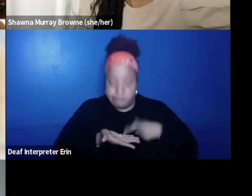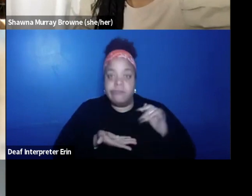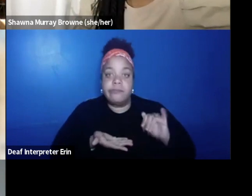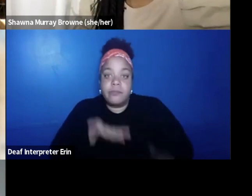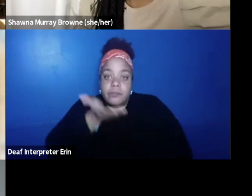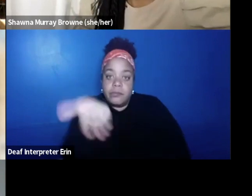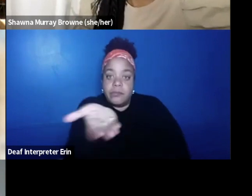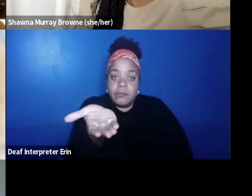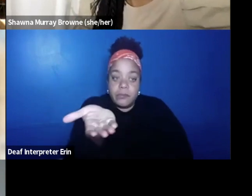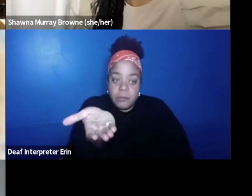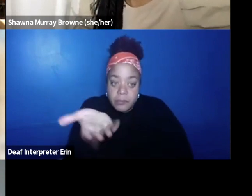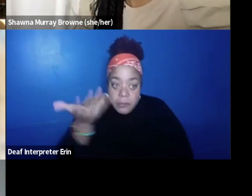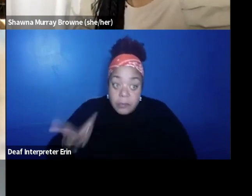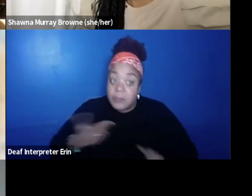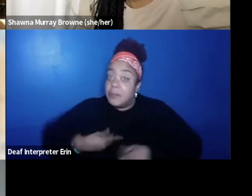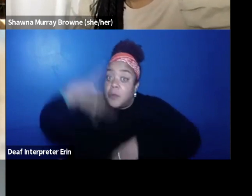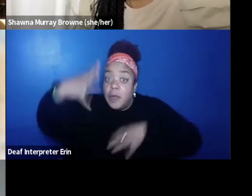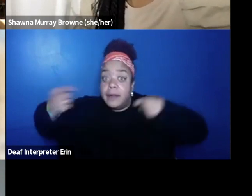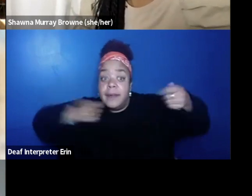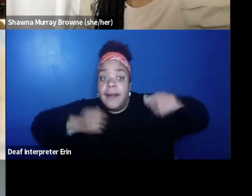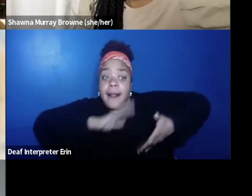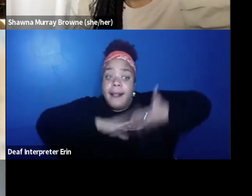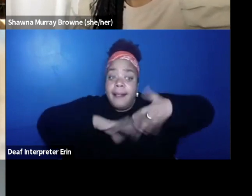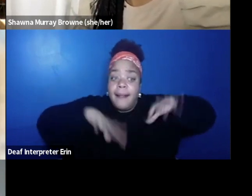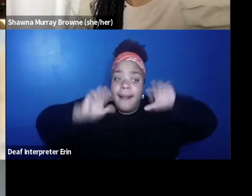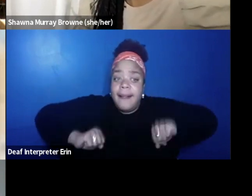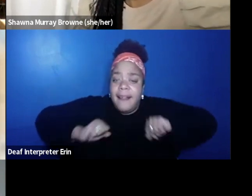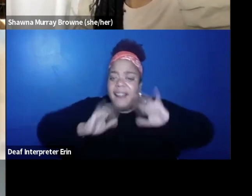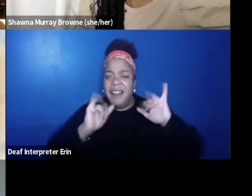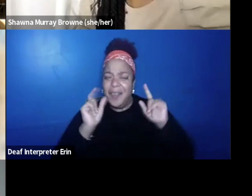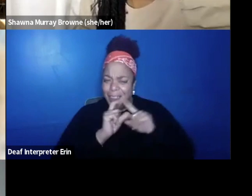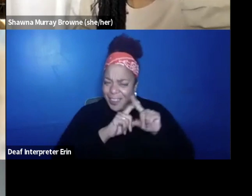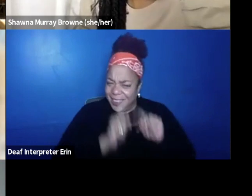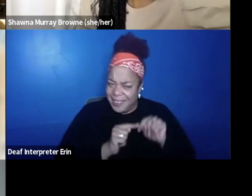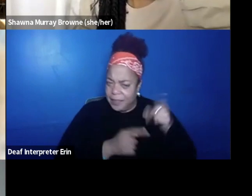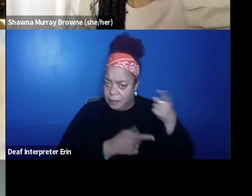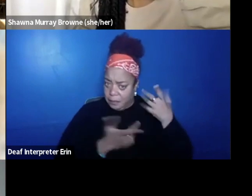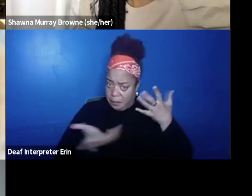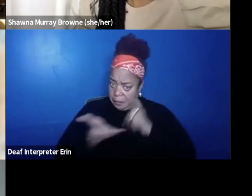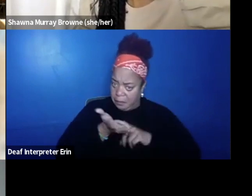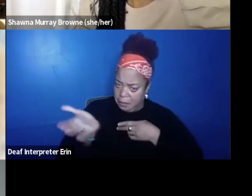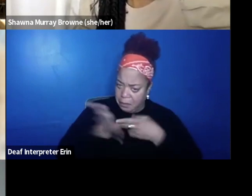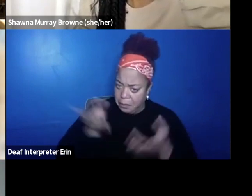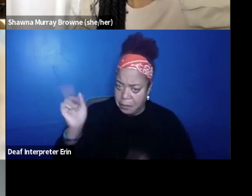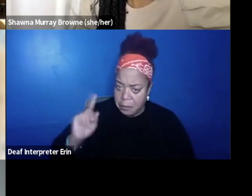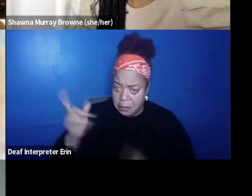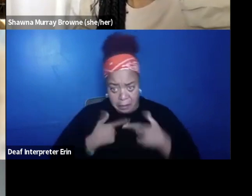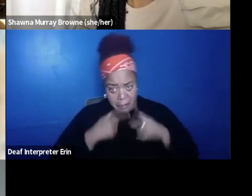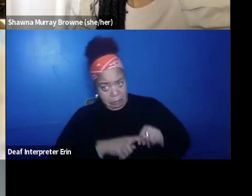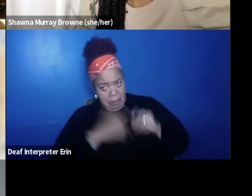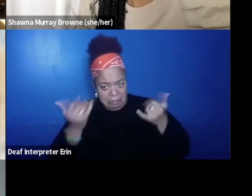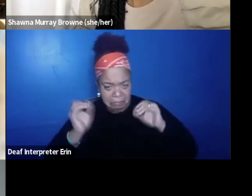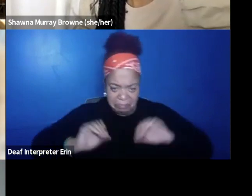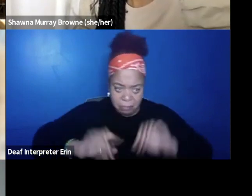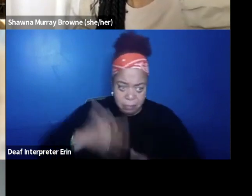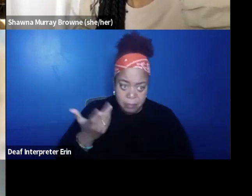written word for it to be true. And so I want to pass to Shauna, someone I've learned from, to tell us more